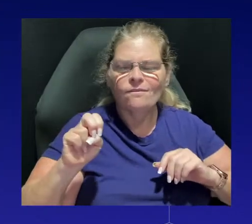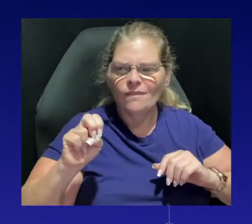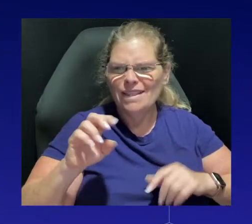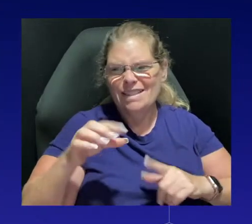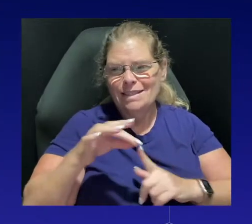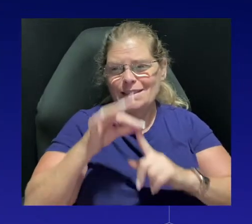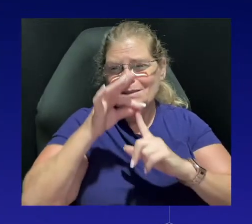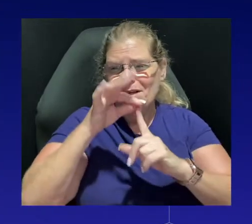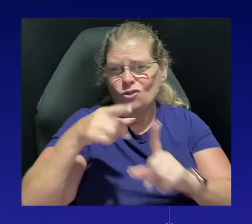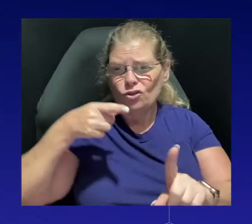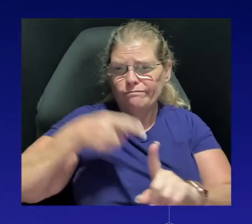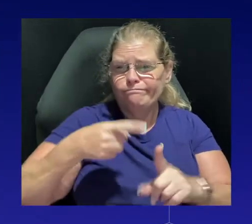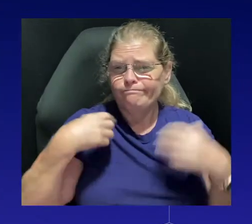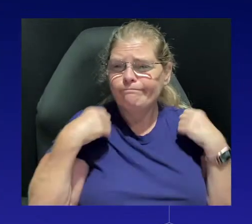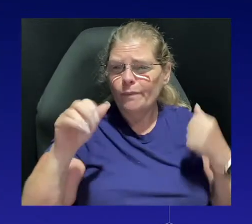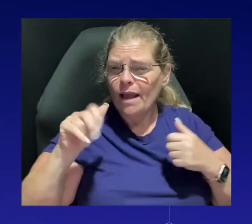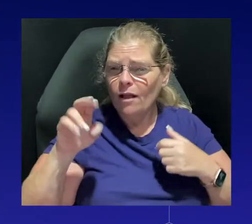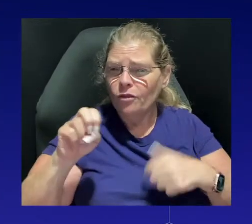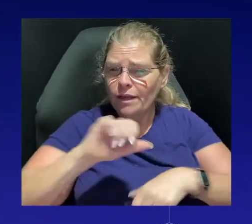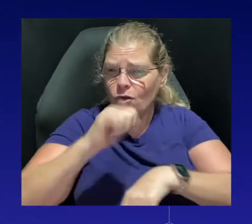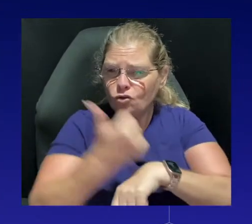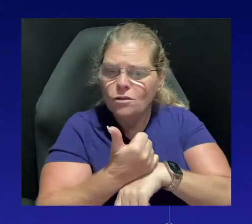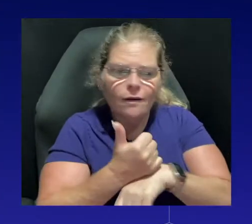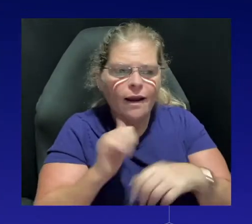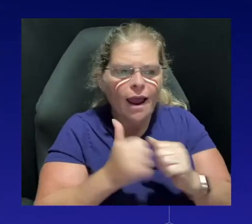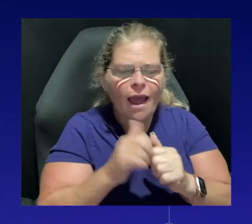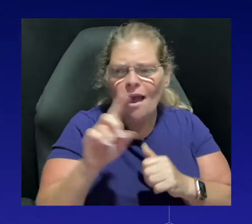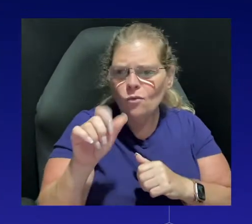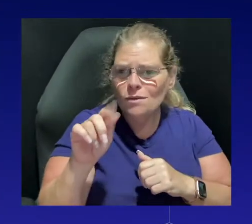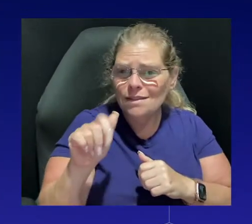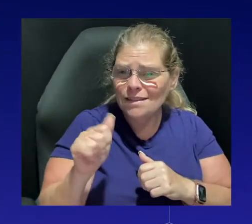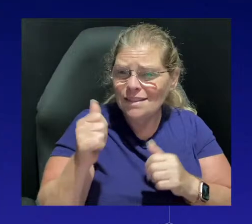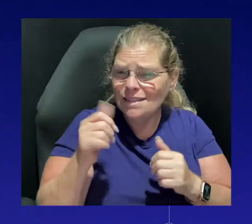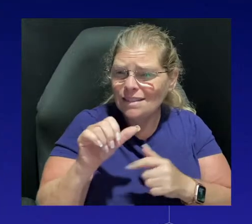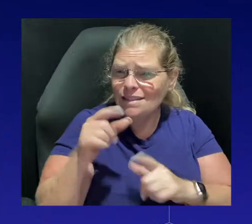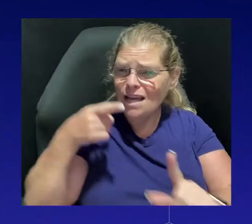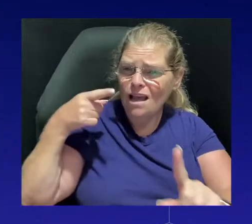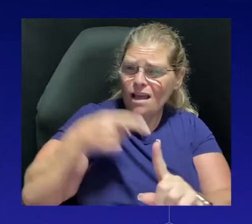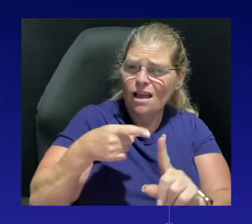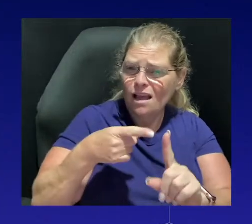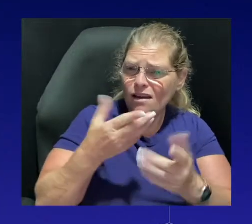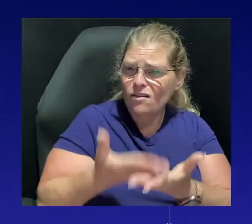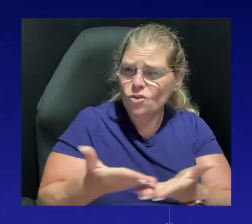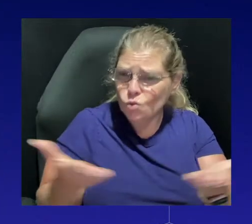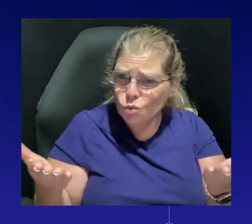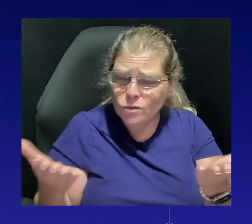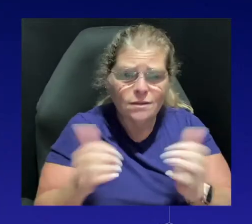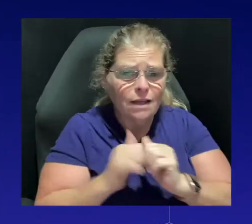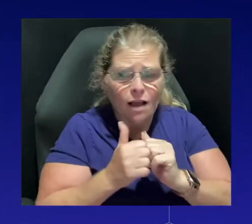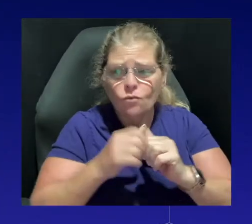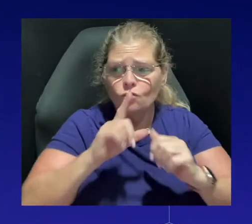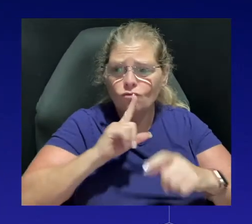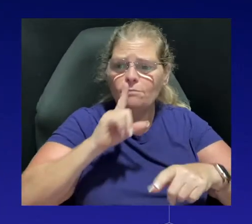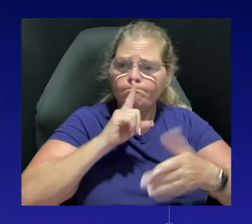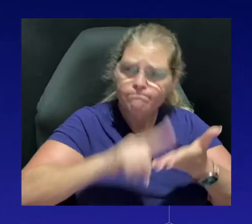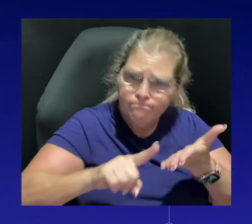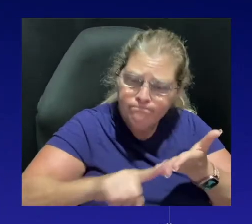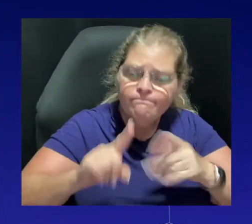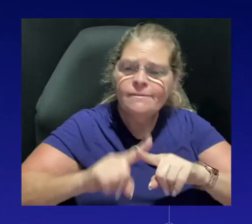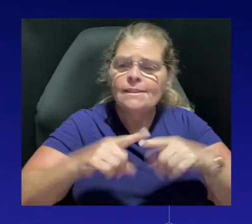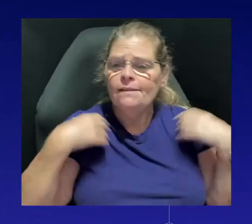where we do have the data sources that we need to effectively research a lot of different health